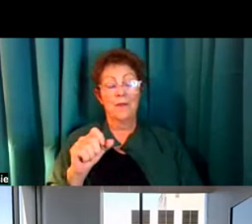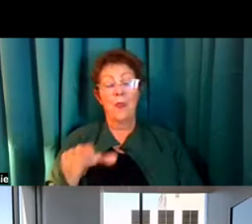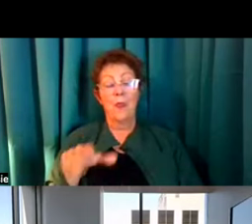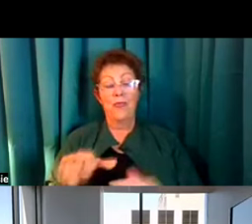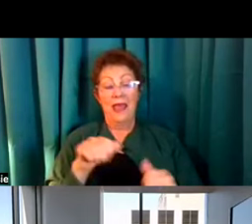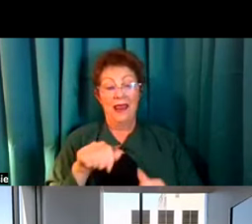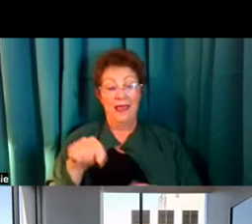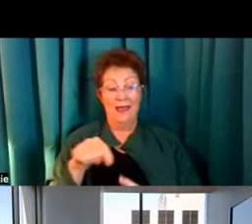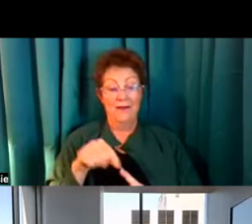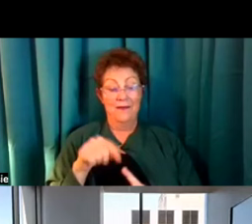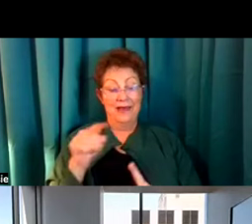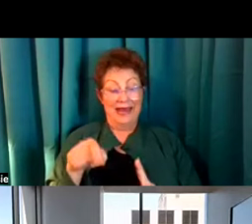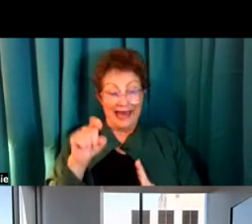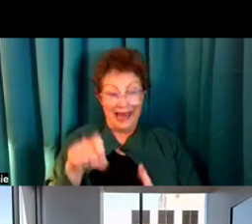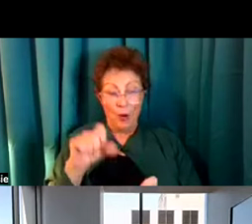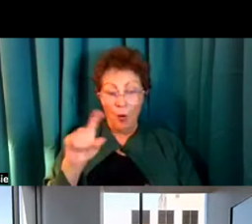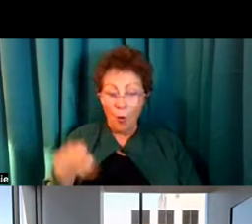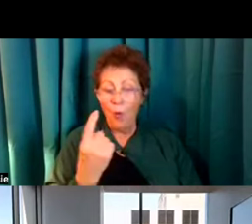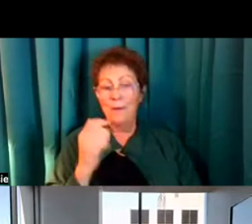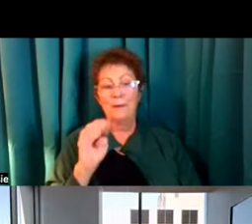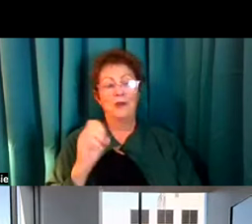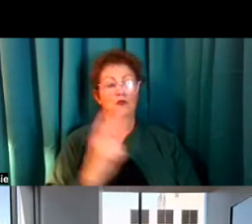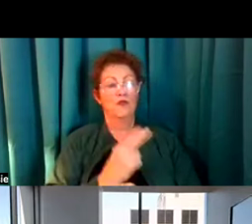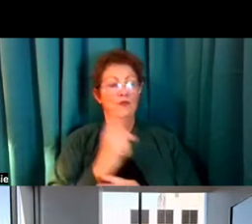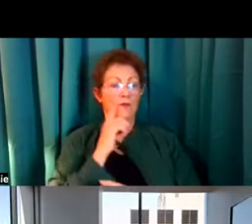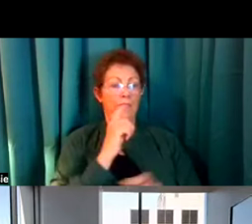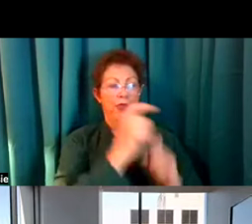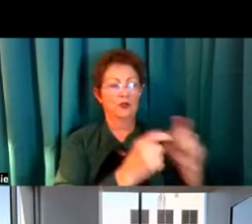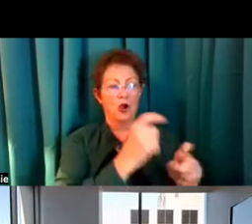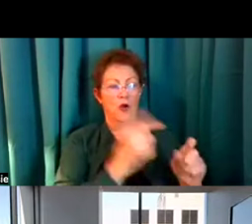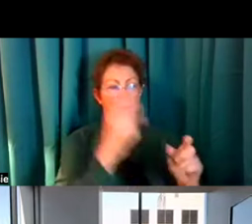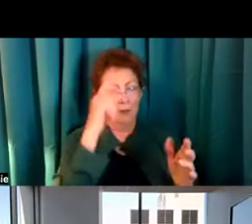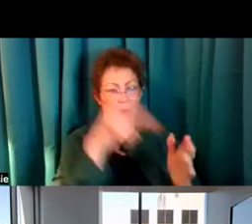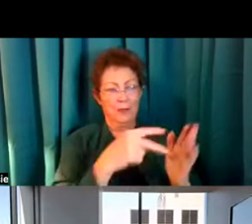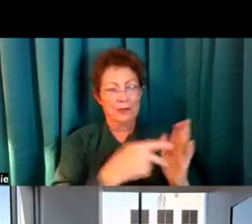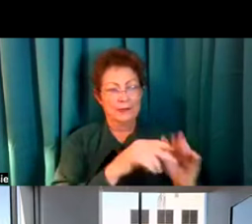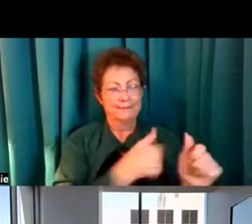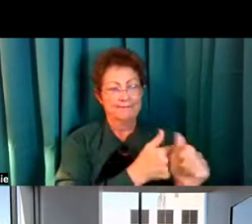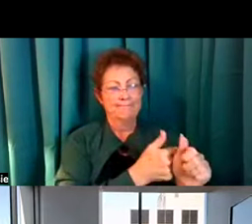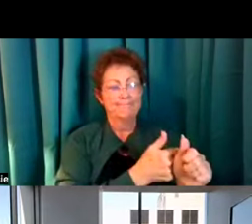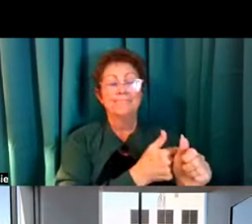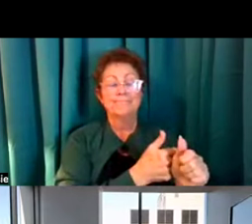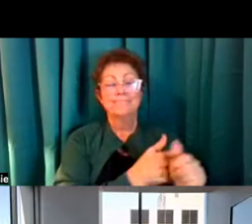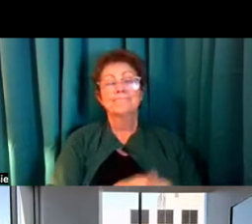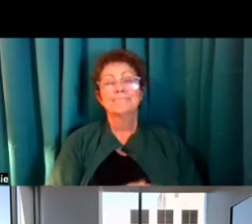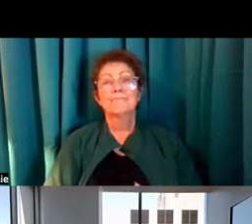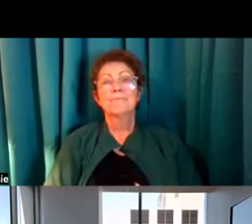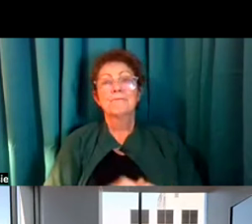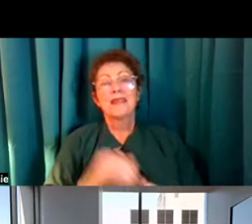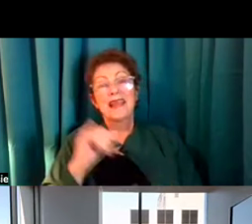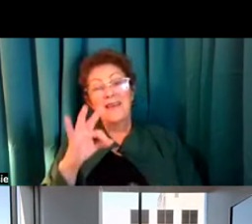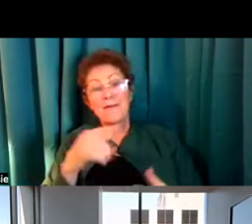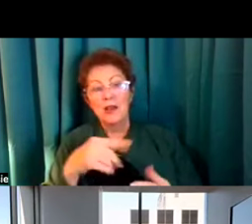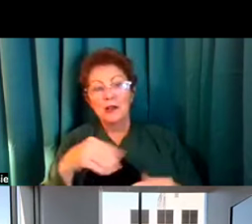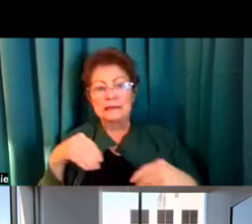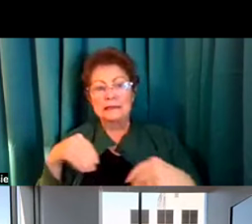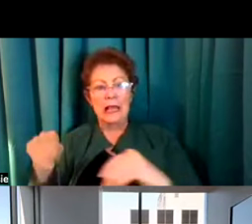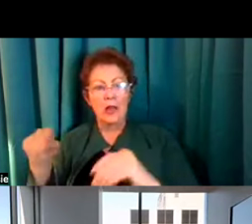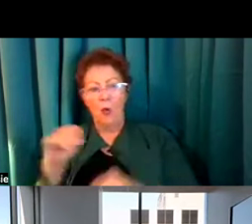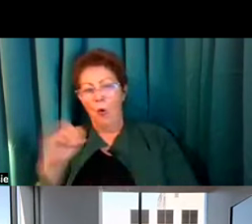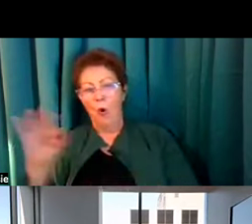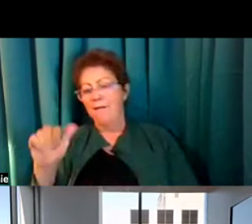they can only be used, for their charitable purpose. Or if they are sort of selling off assets, they